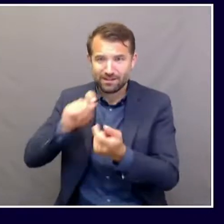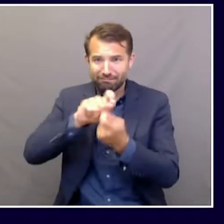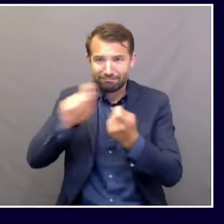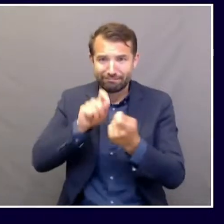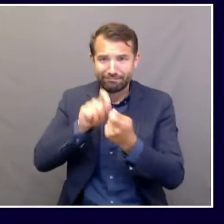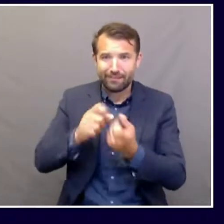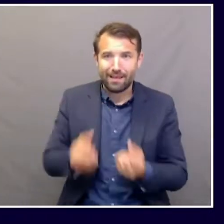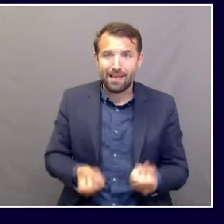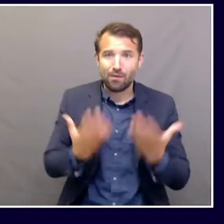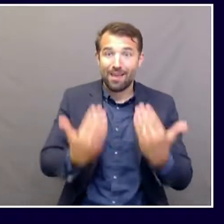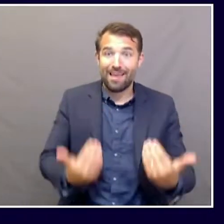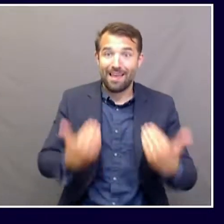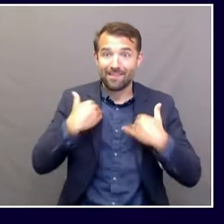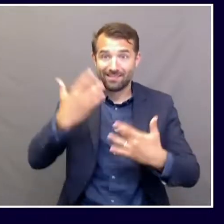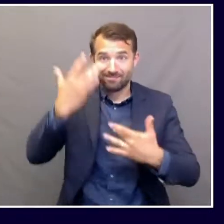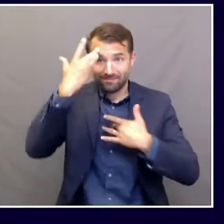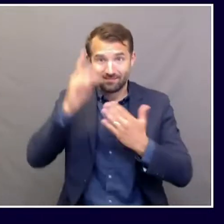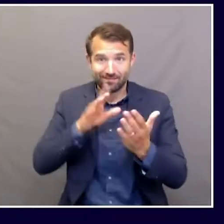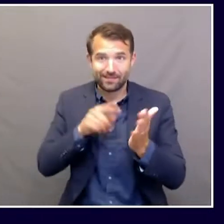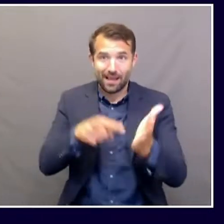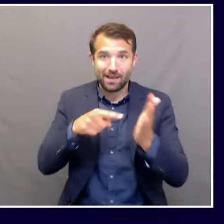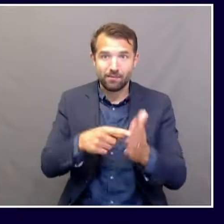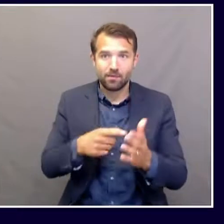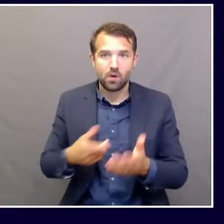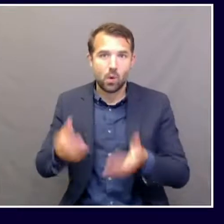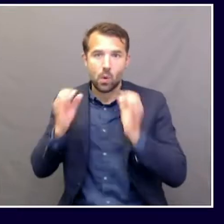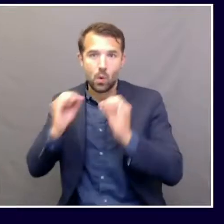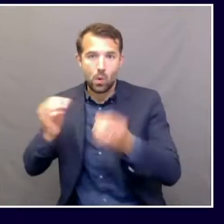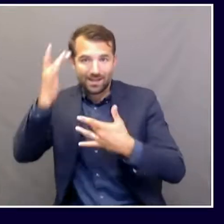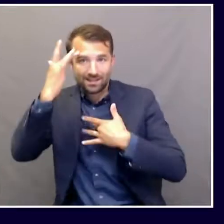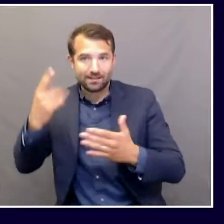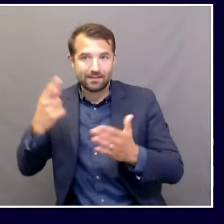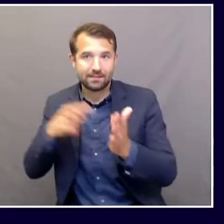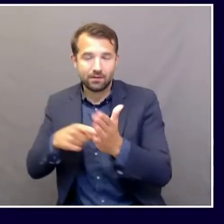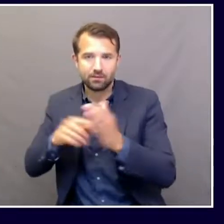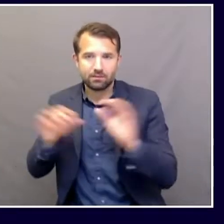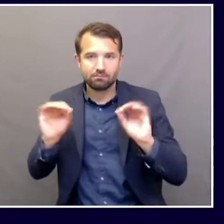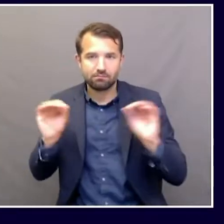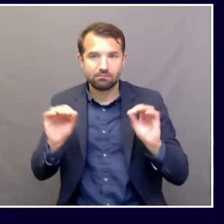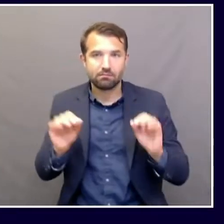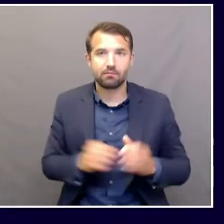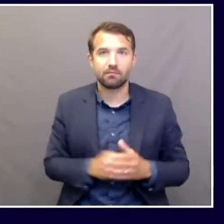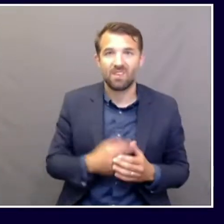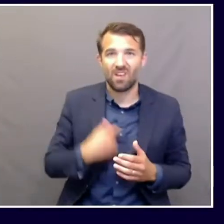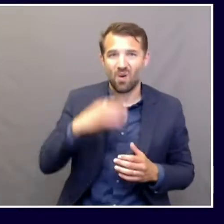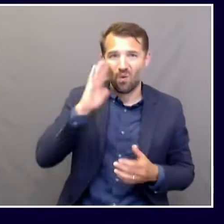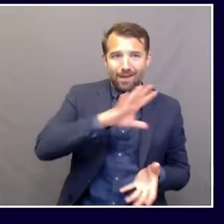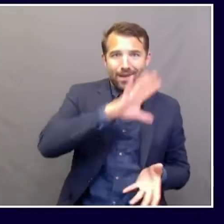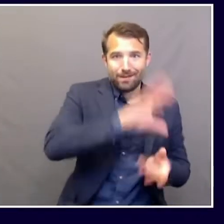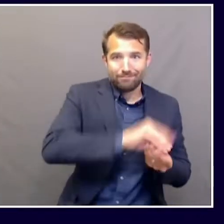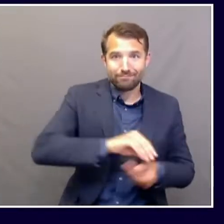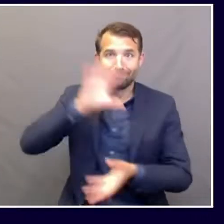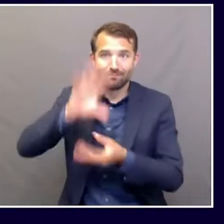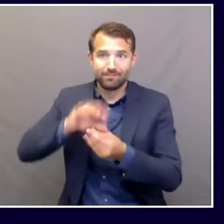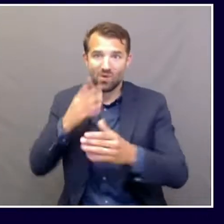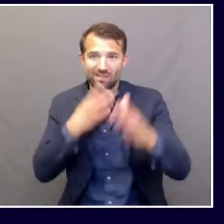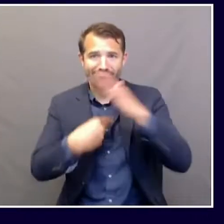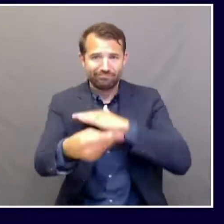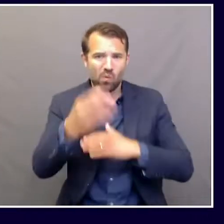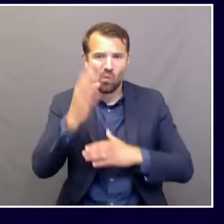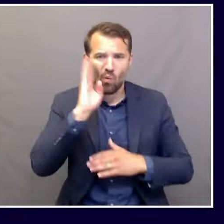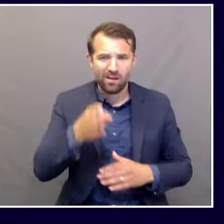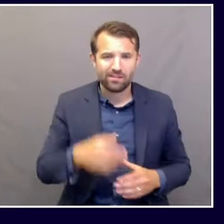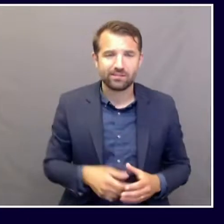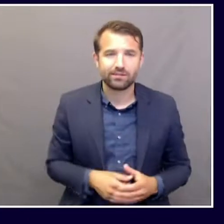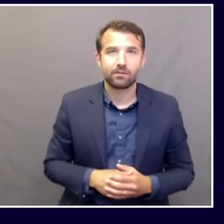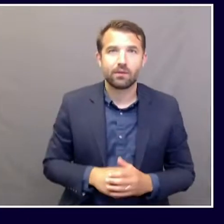do track those things, but to answer the question you raised, Jessica, how do we find out about this? Well, we find out about them in the same way we would